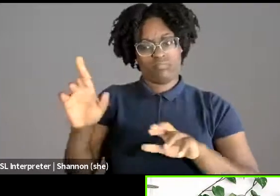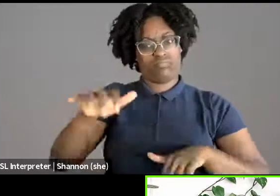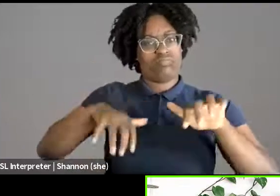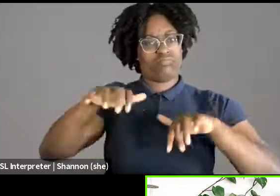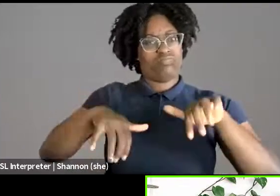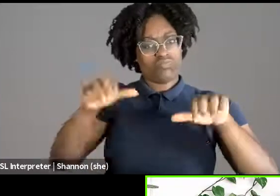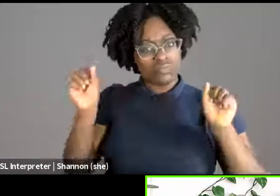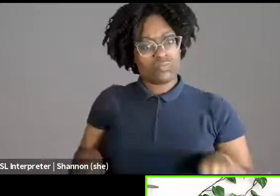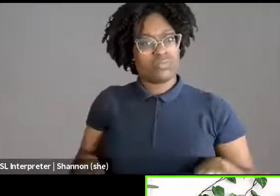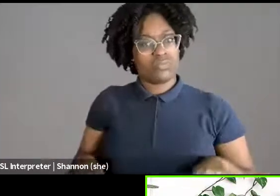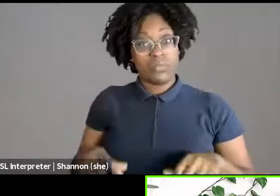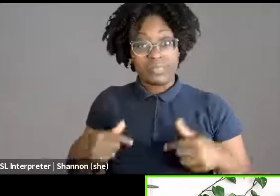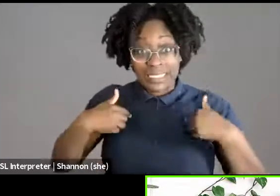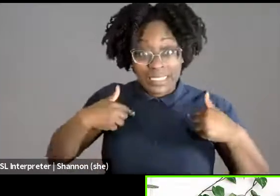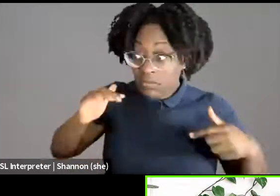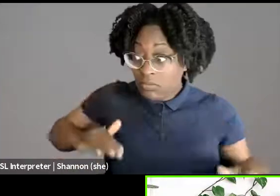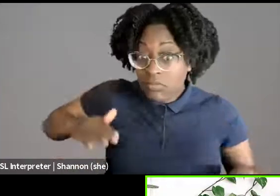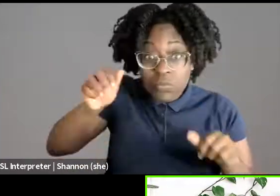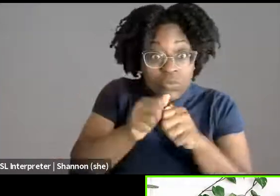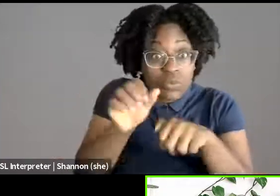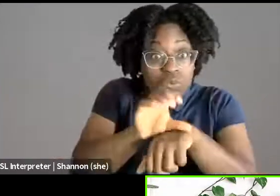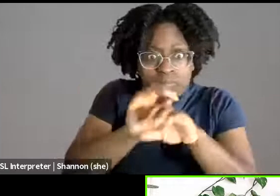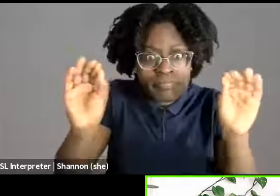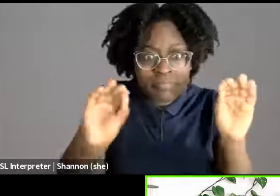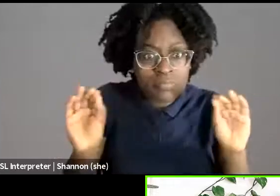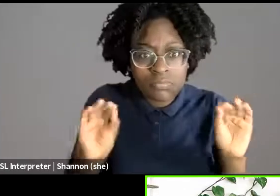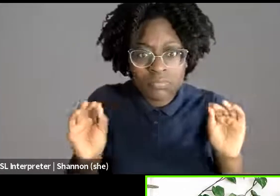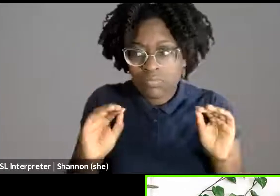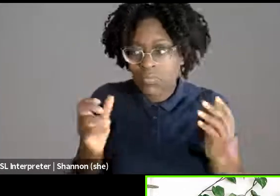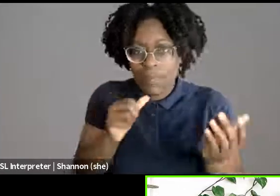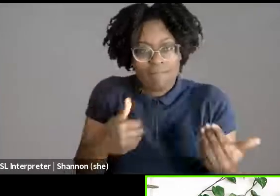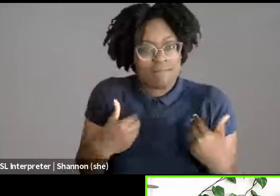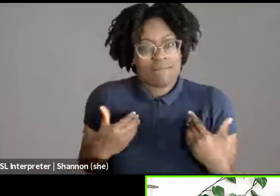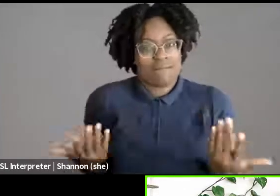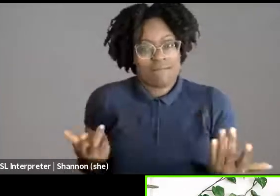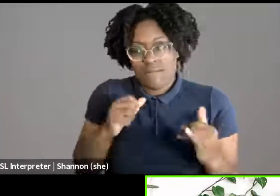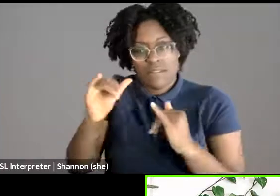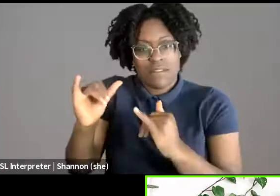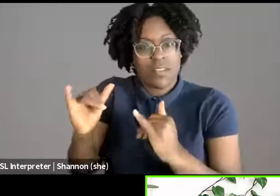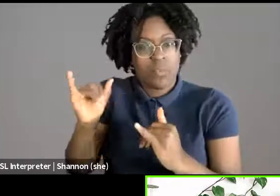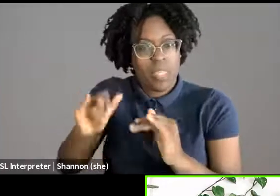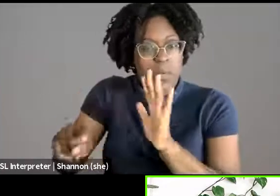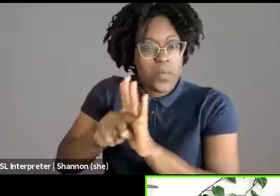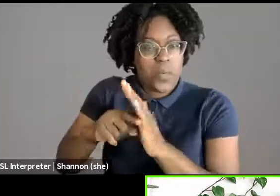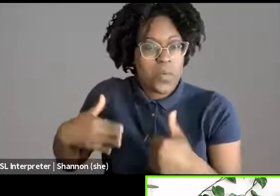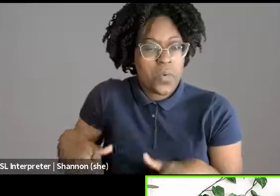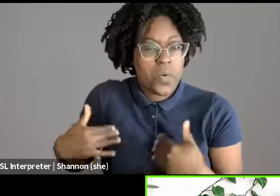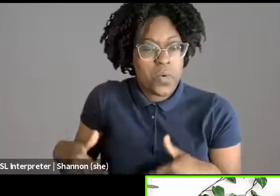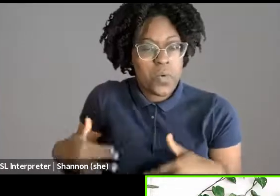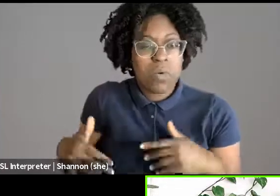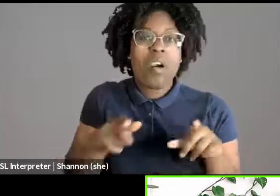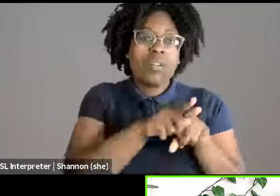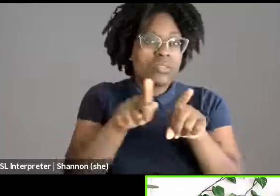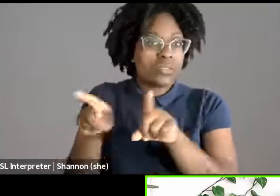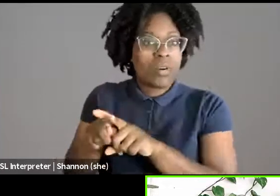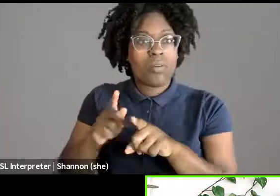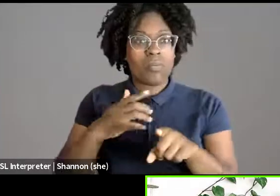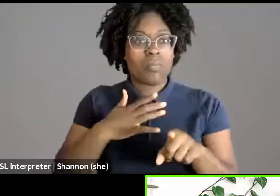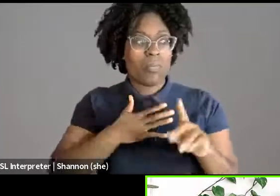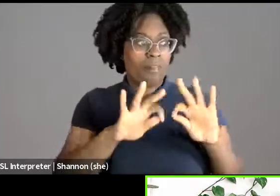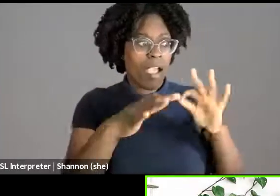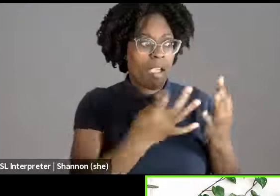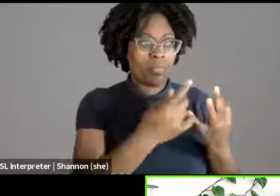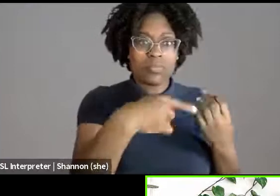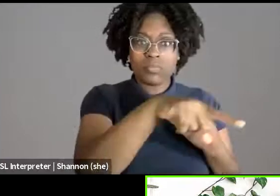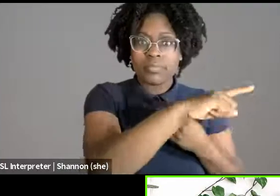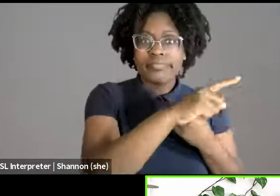or supported me in any way, nor were they able to support me while I studied. So I had to take up jobs to